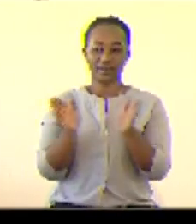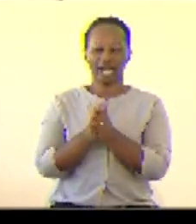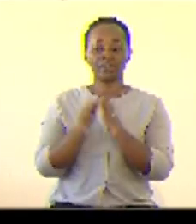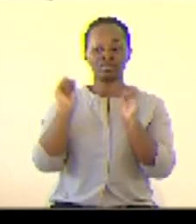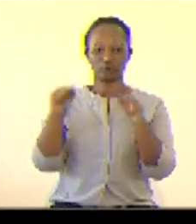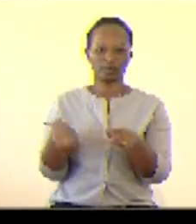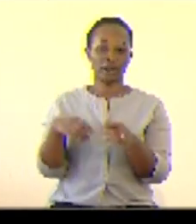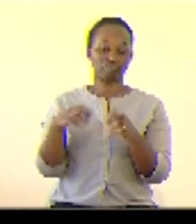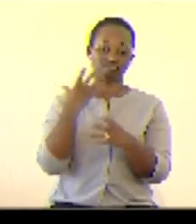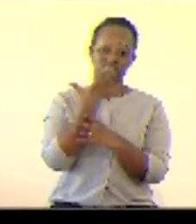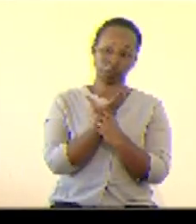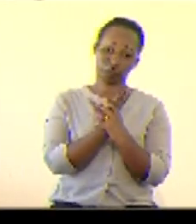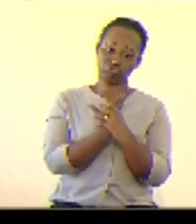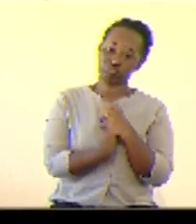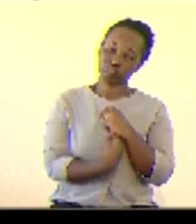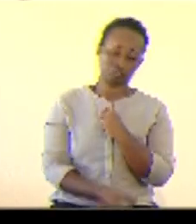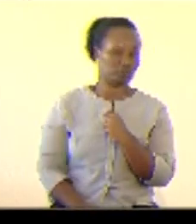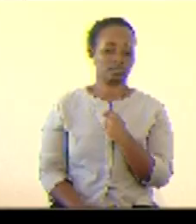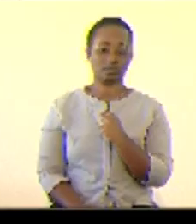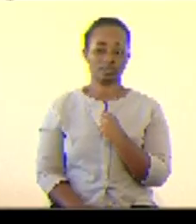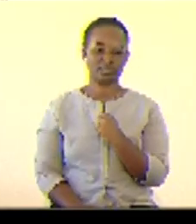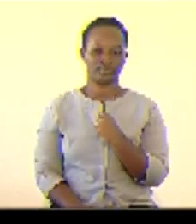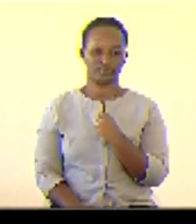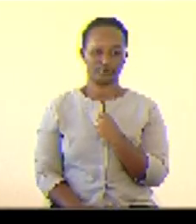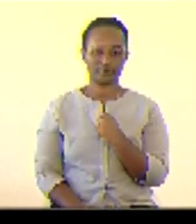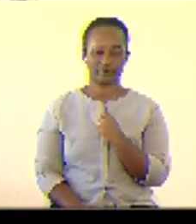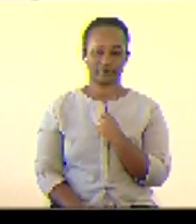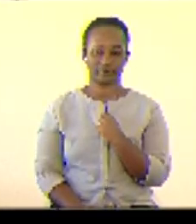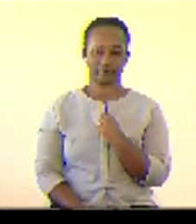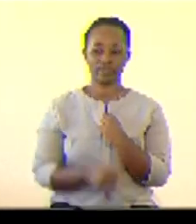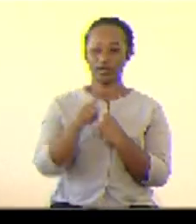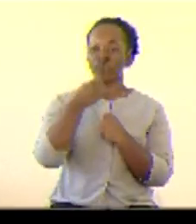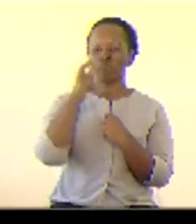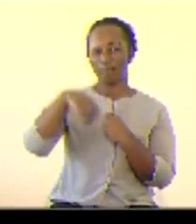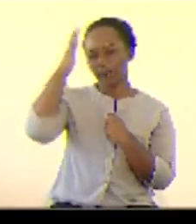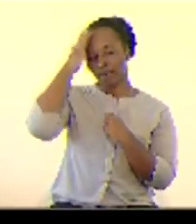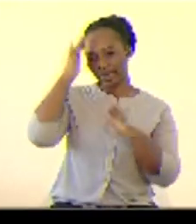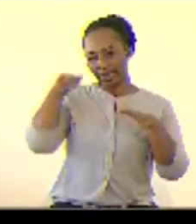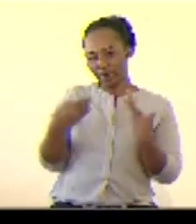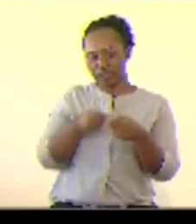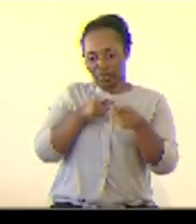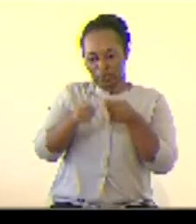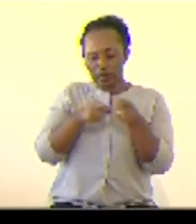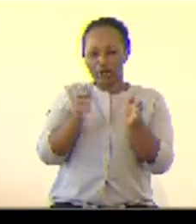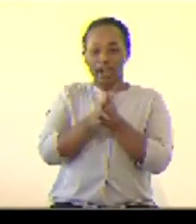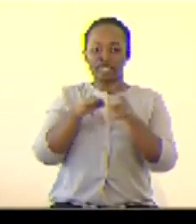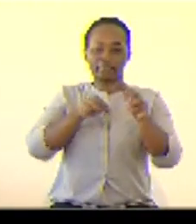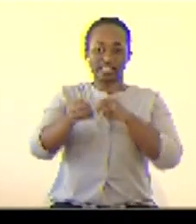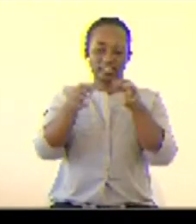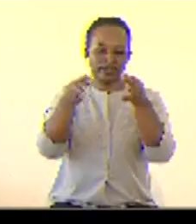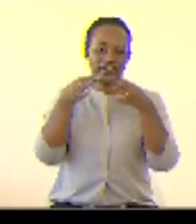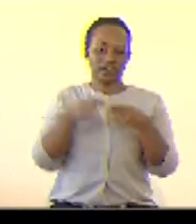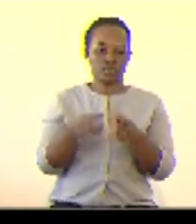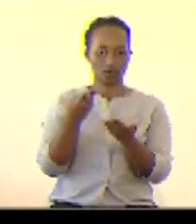collapse. It may collapse. So you must know how to control and manage financial